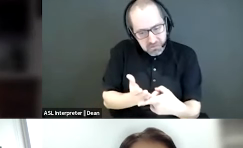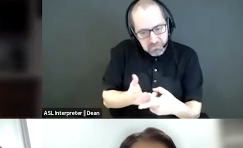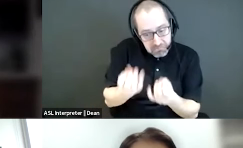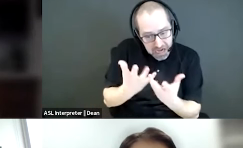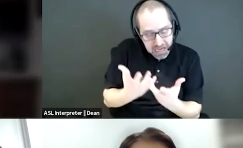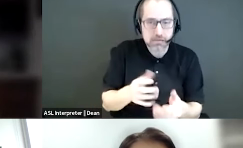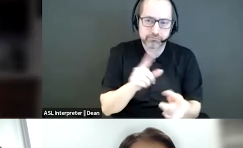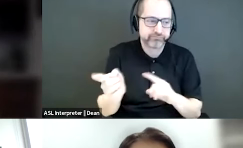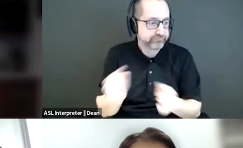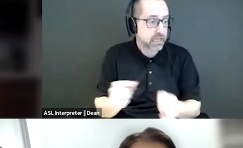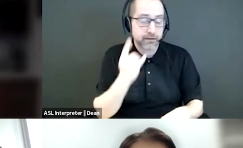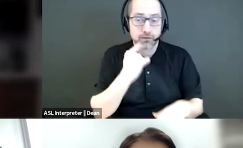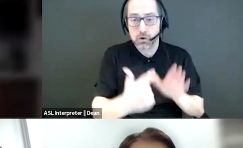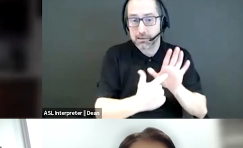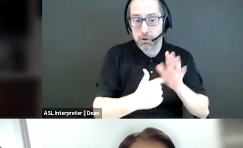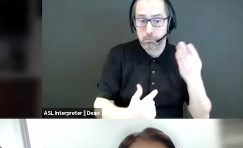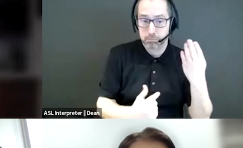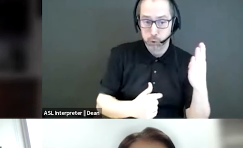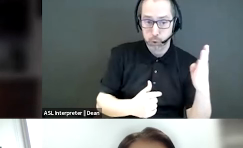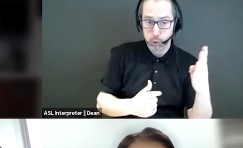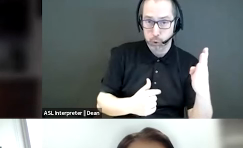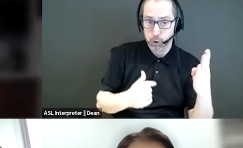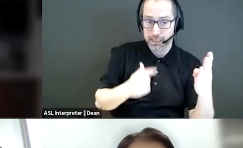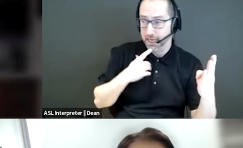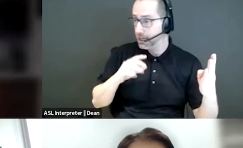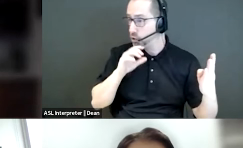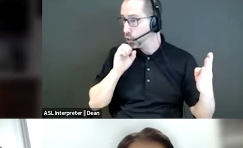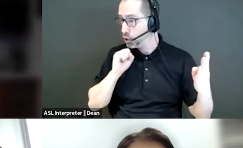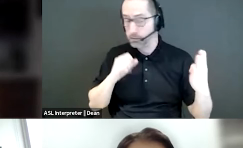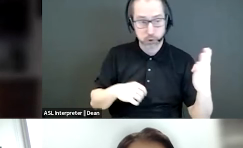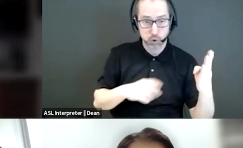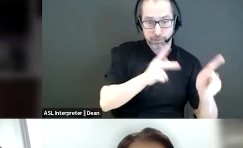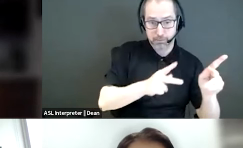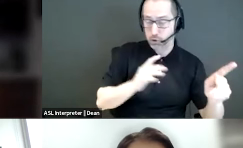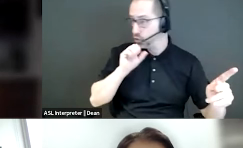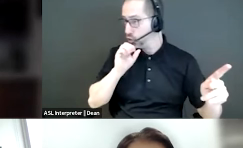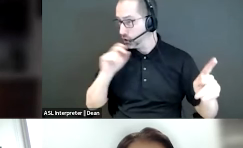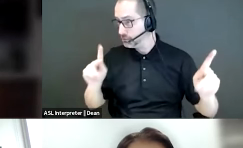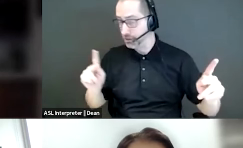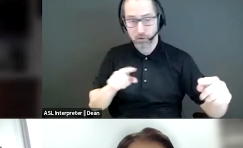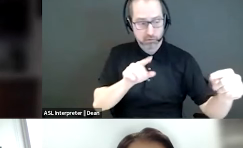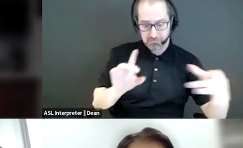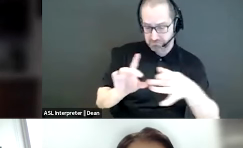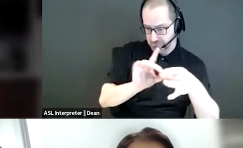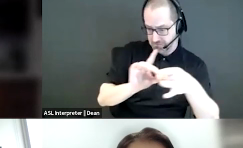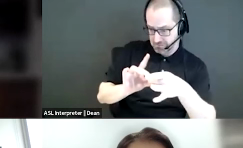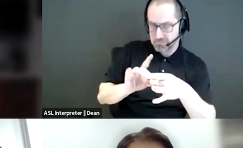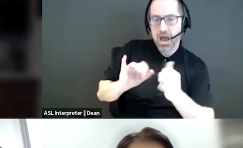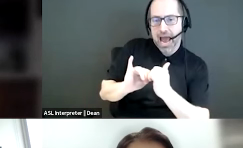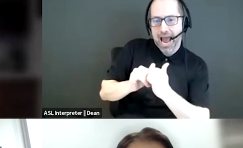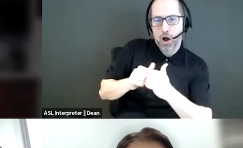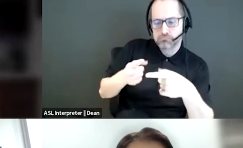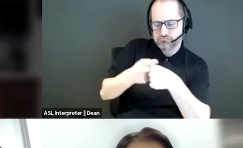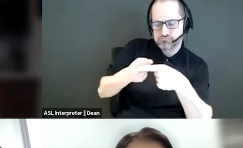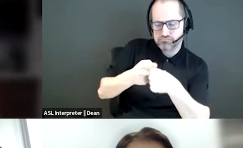you insights into how you interact with orange people. Okay, or if you're green, which is more of a scientific logical bent,